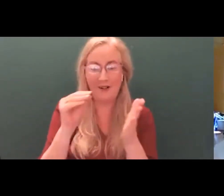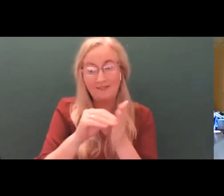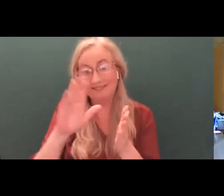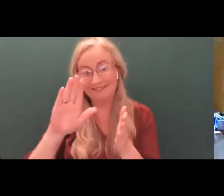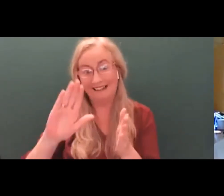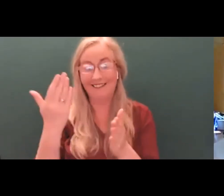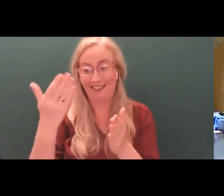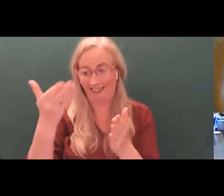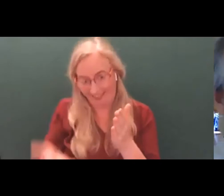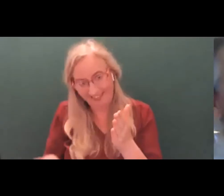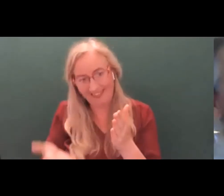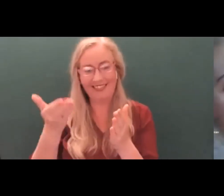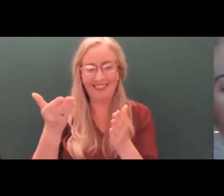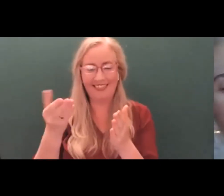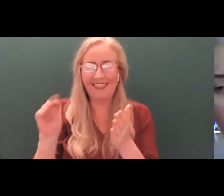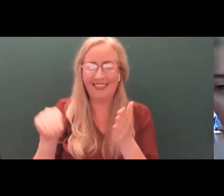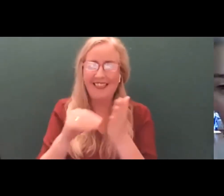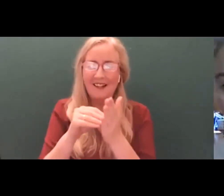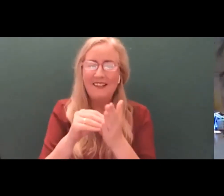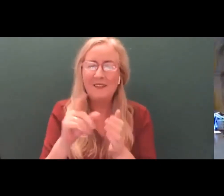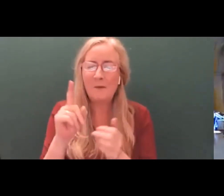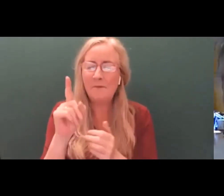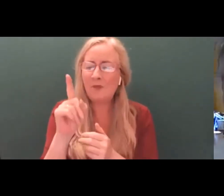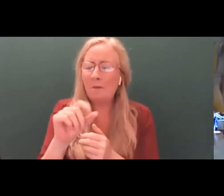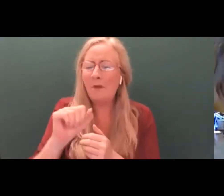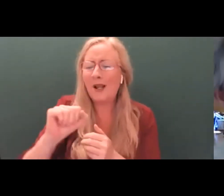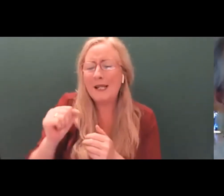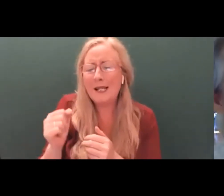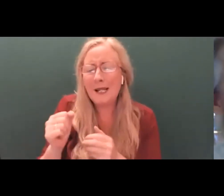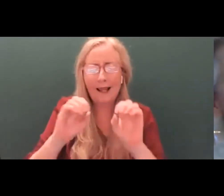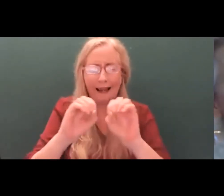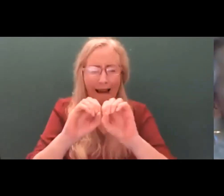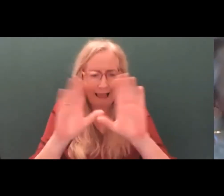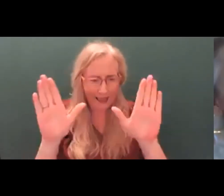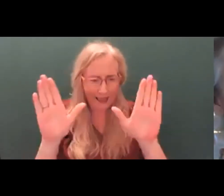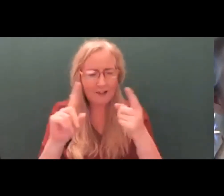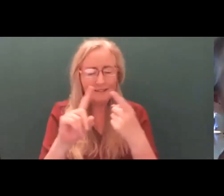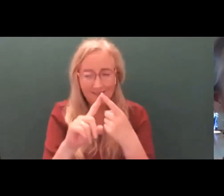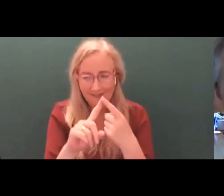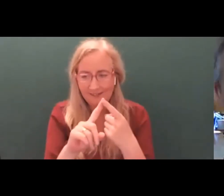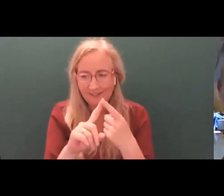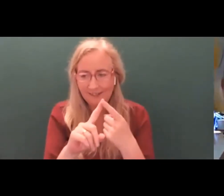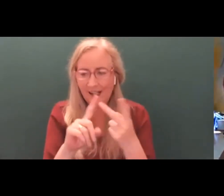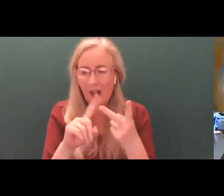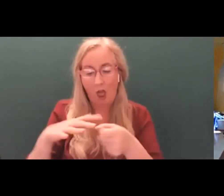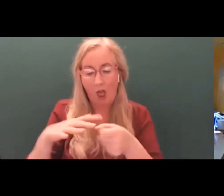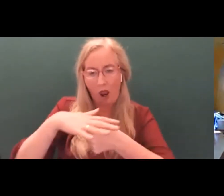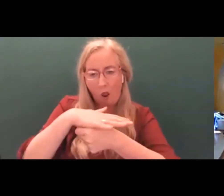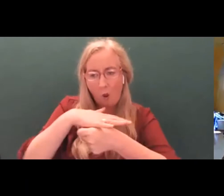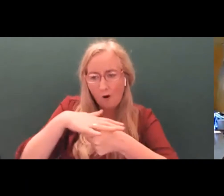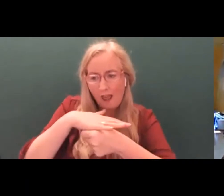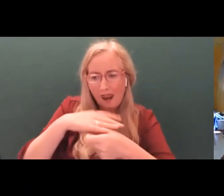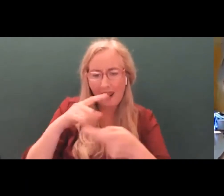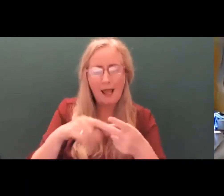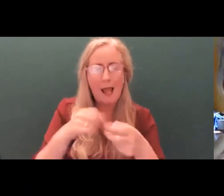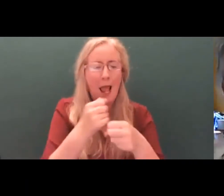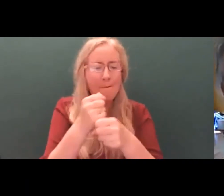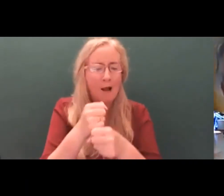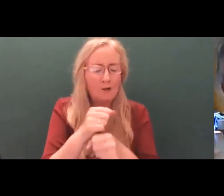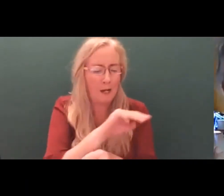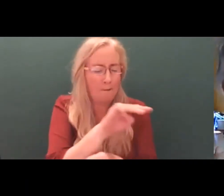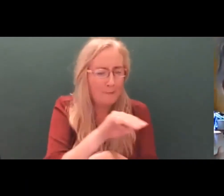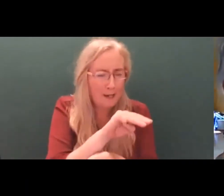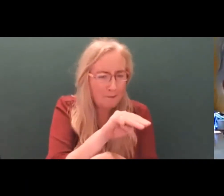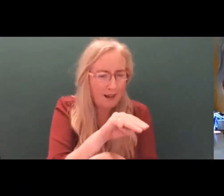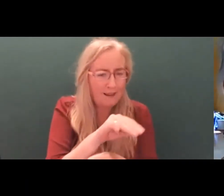here. But keep them clear, local, and about people and place, and tag